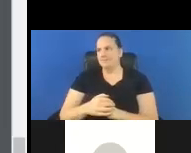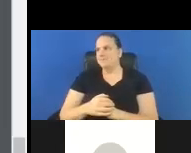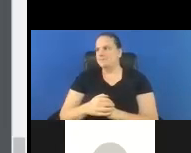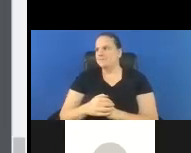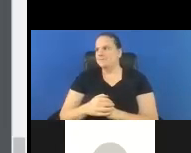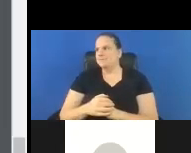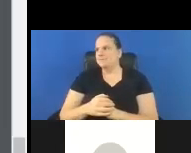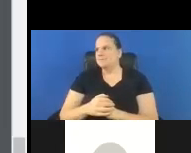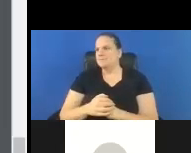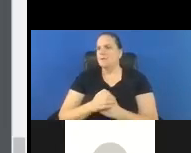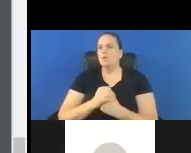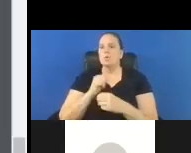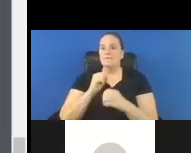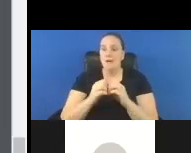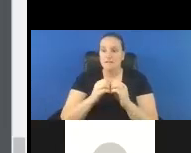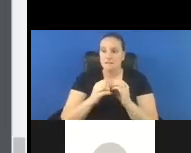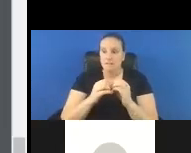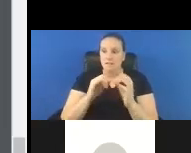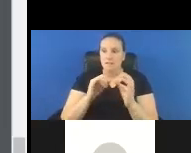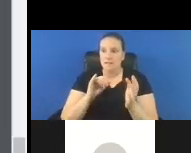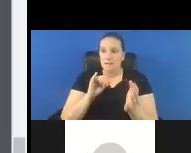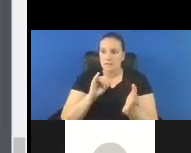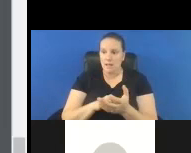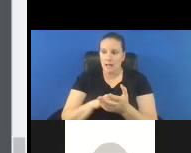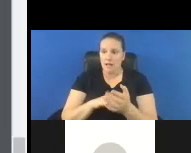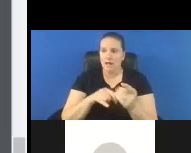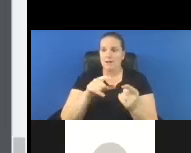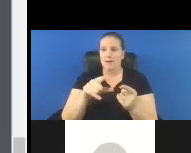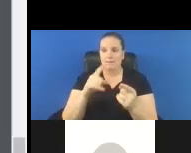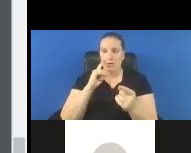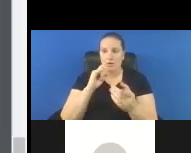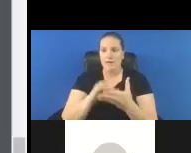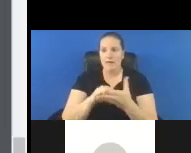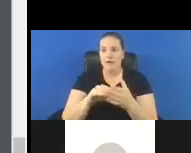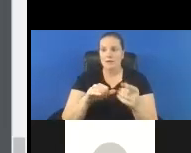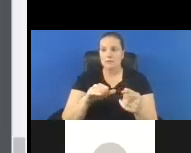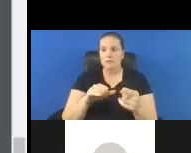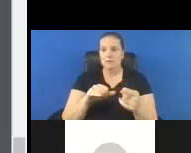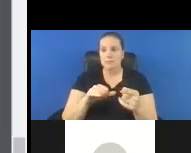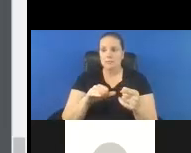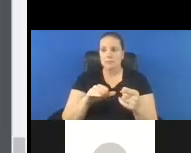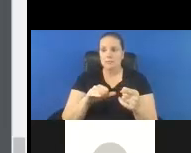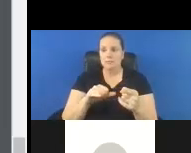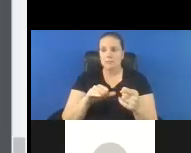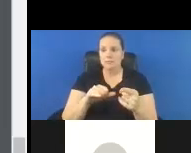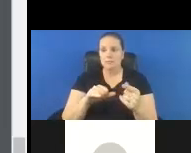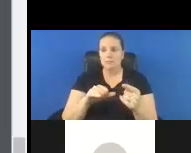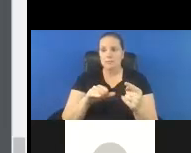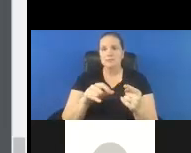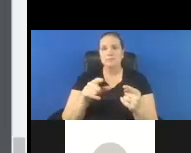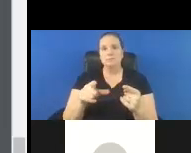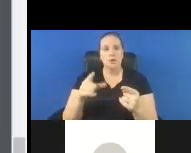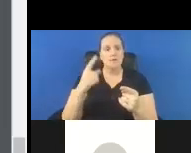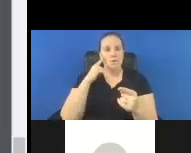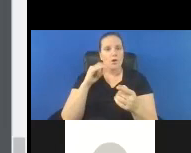So revising the expedited permitting process for targeted residential projects. So I would say one of the things we really like about operating in the city